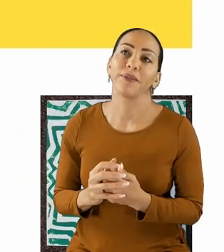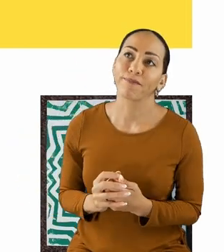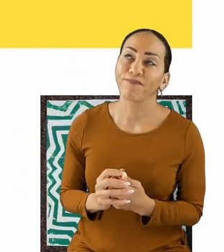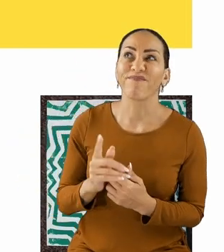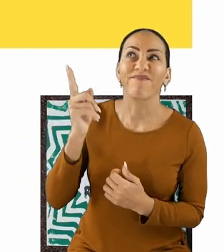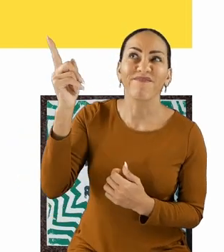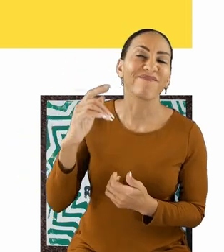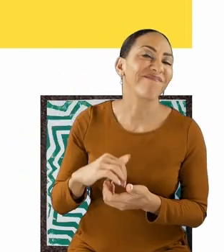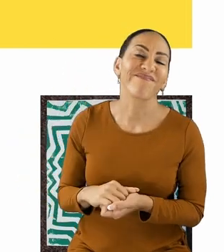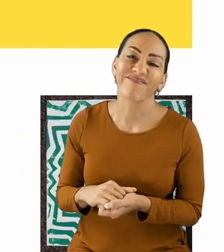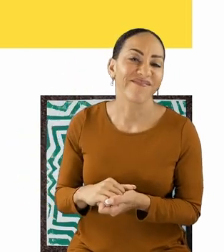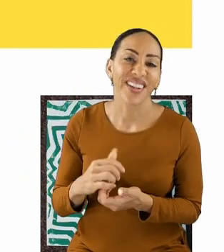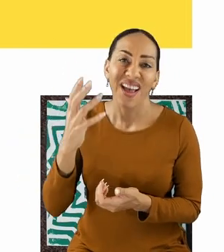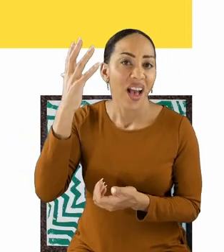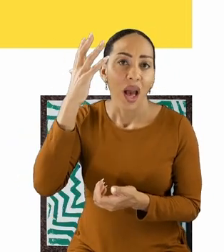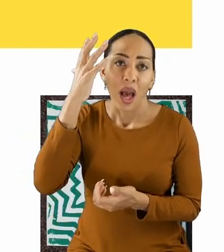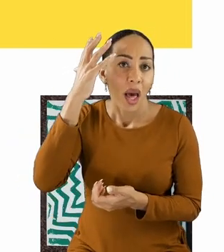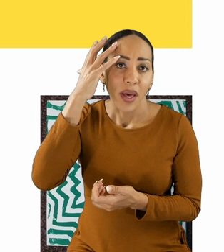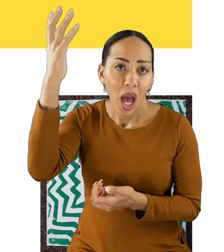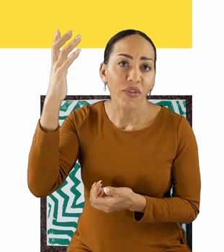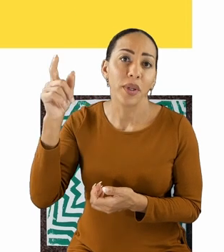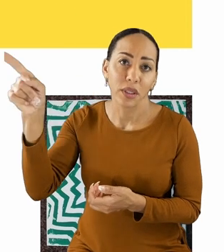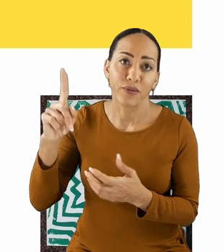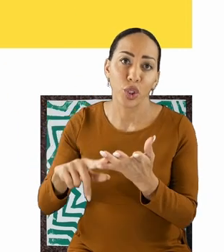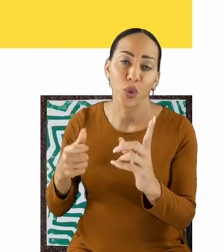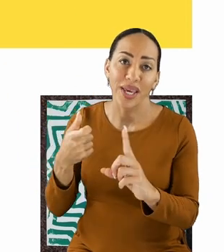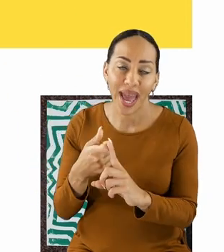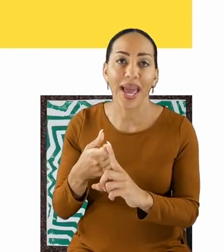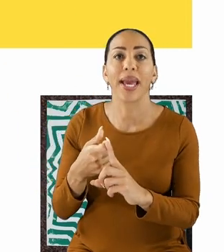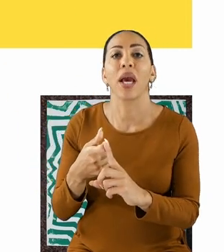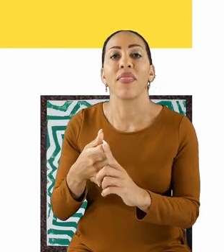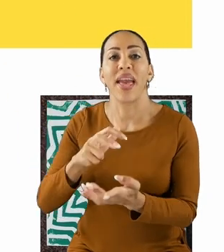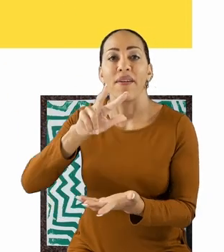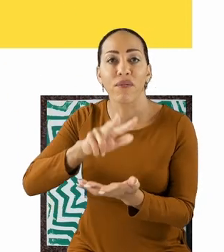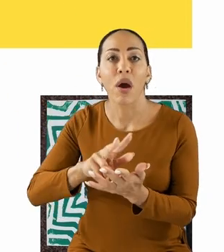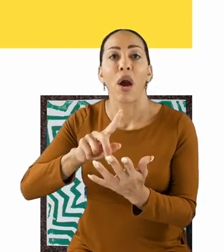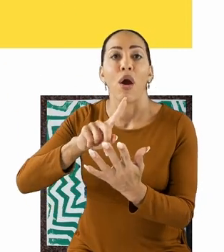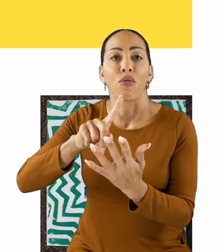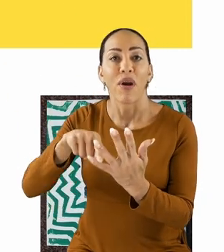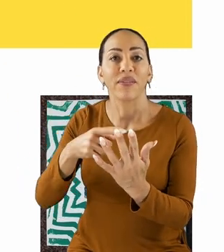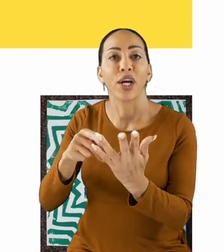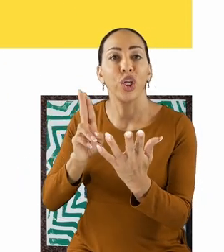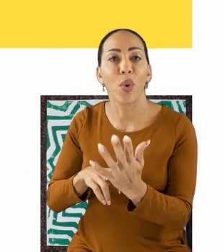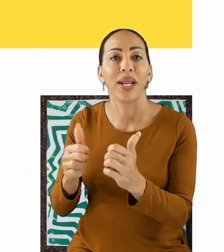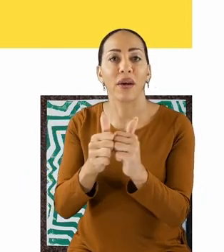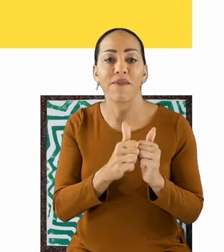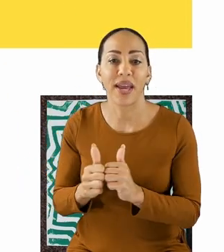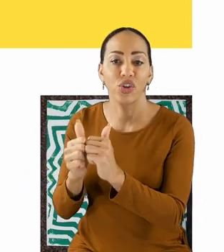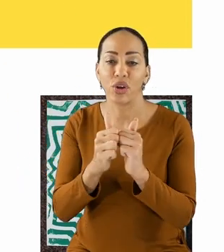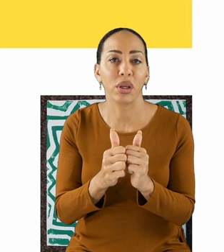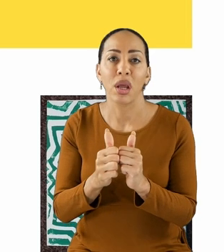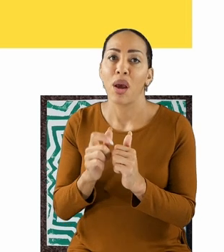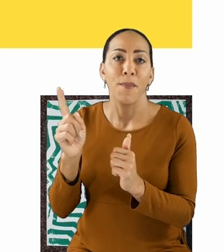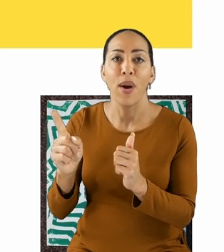doesn't exercise, despite the fact that the UK government is a signatory and has ratified the UN Convention, it has